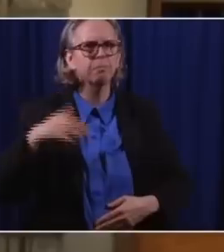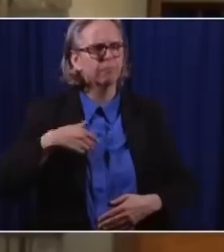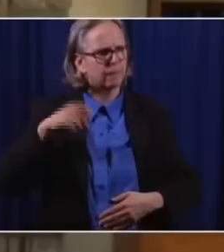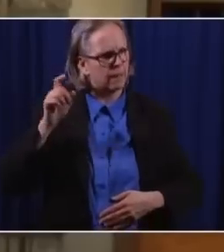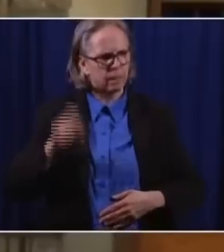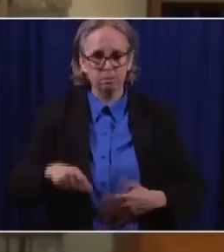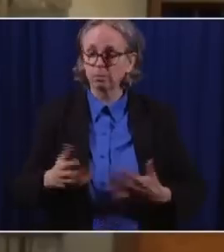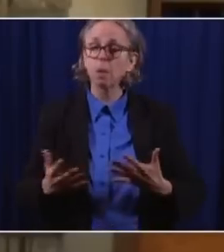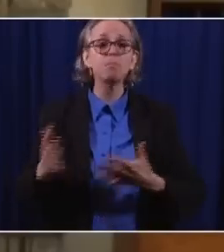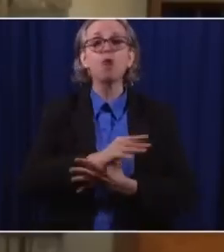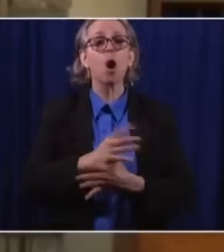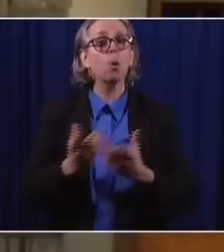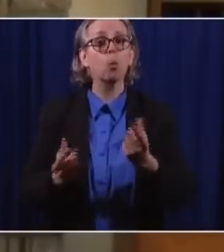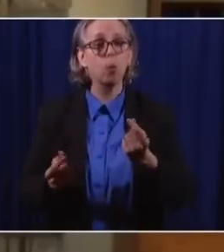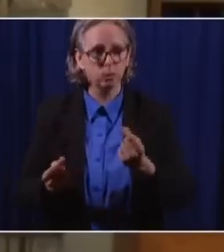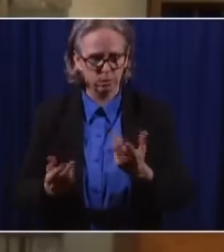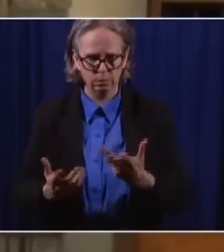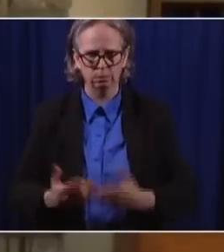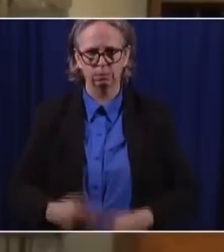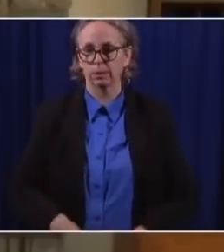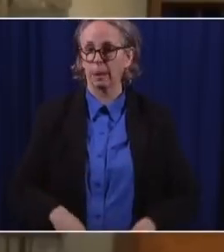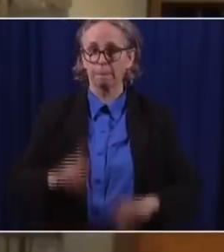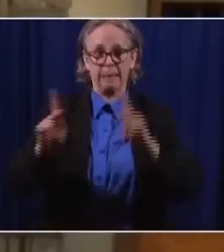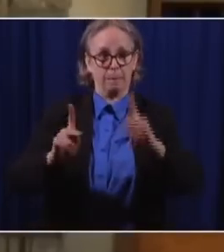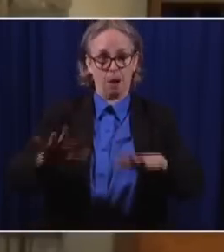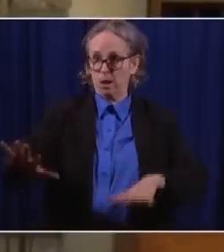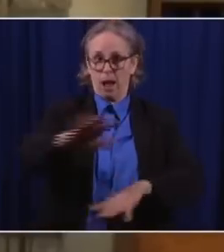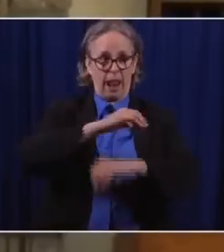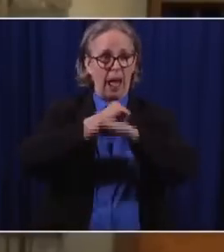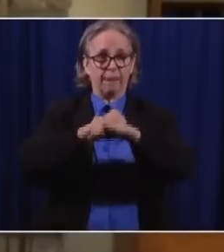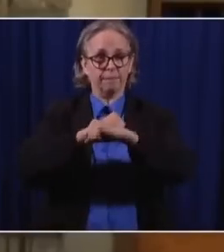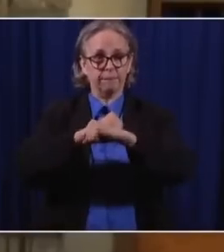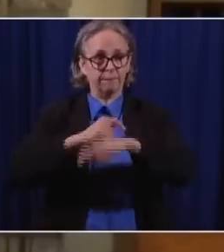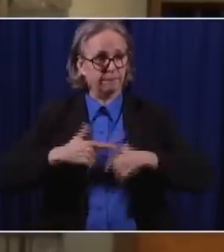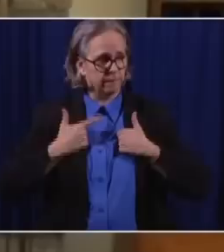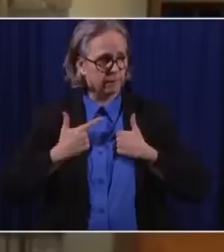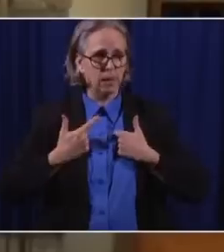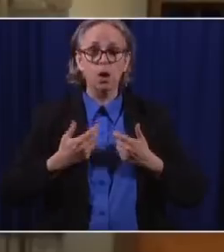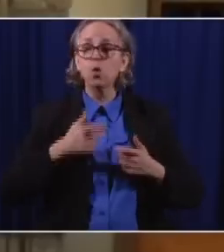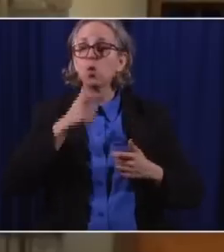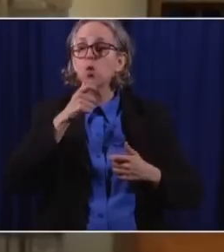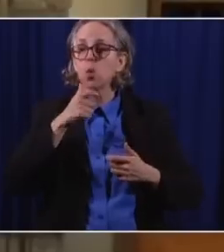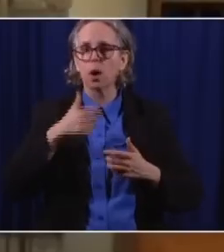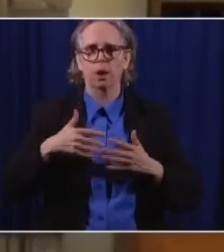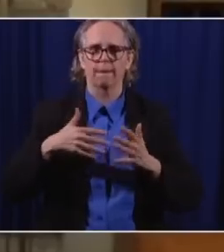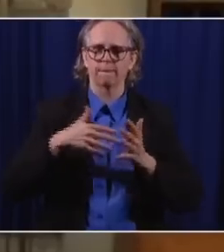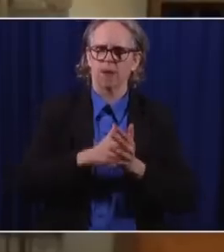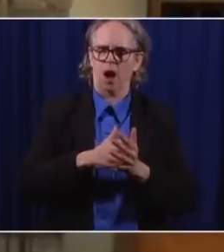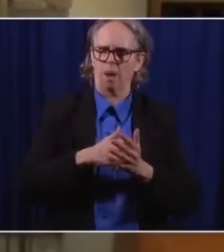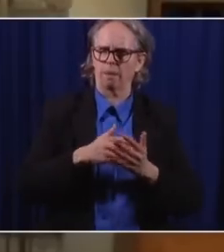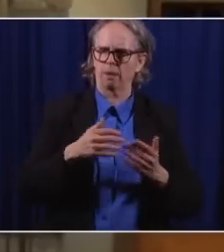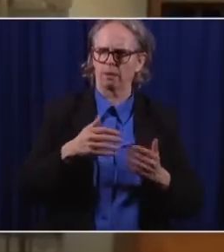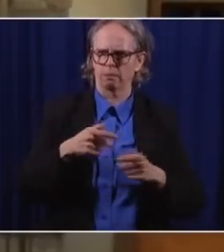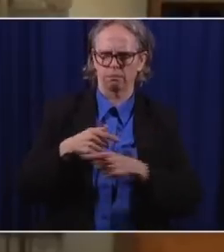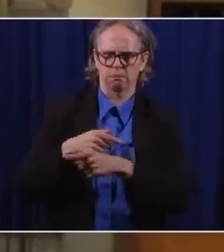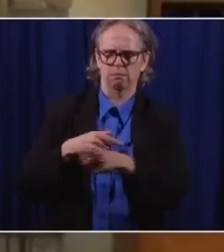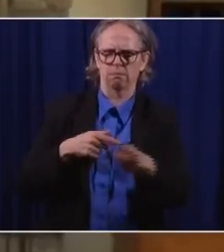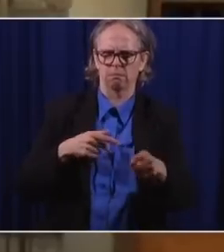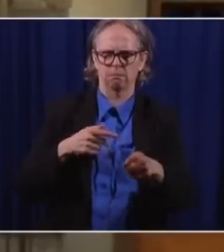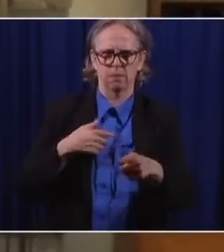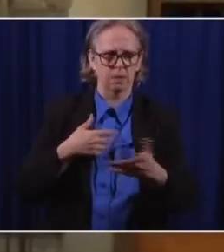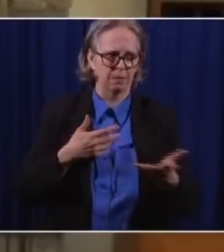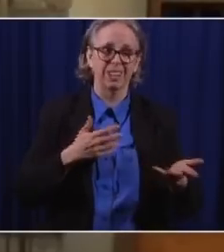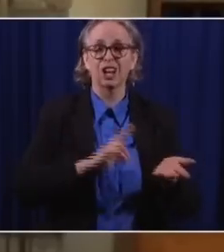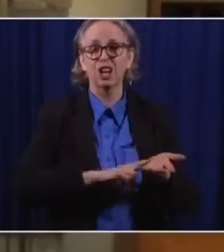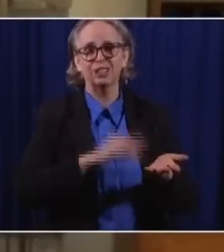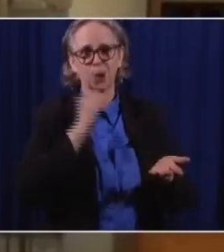lives. And so we must protect our most vulnerable. And some of our most vulnerable are those who are living in nursing homes. I